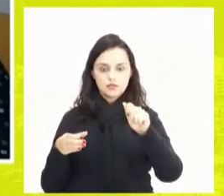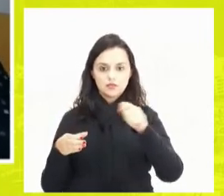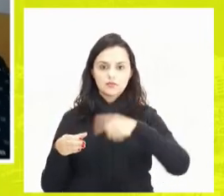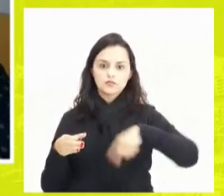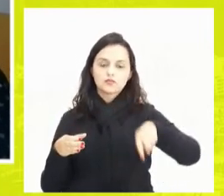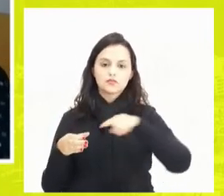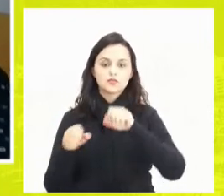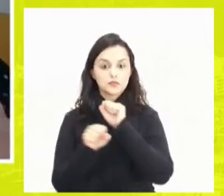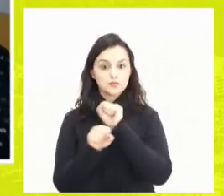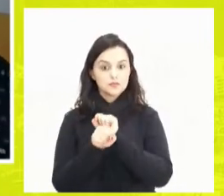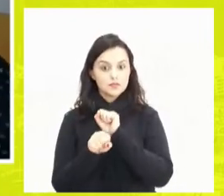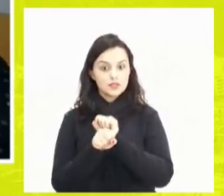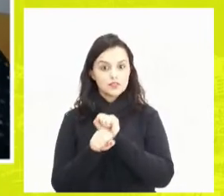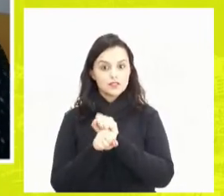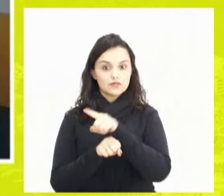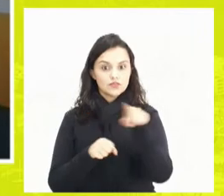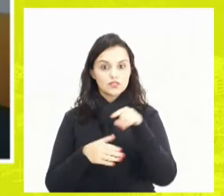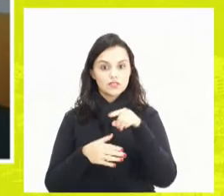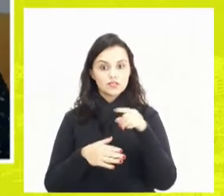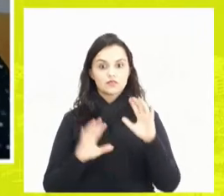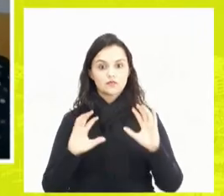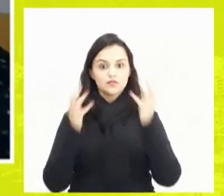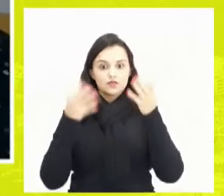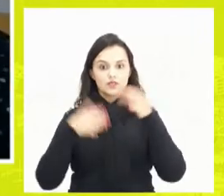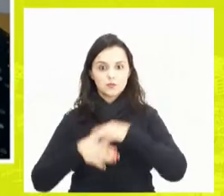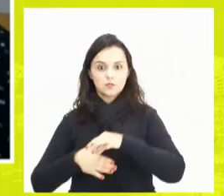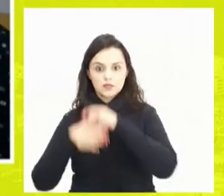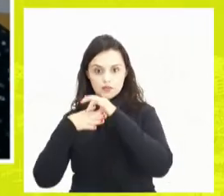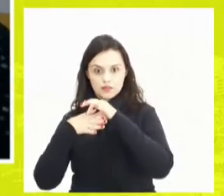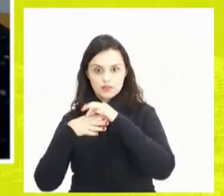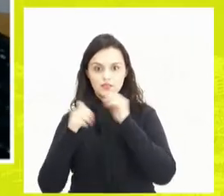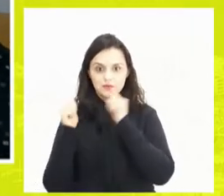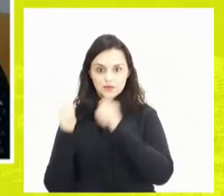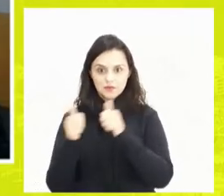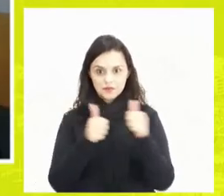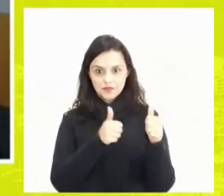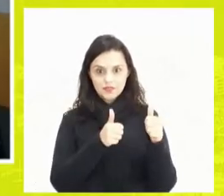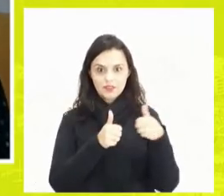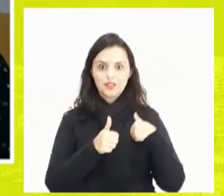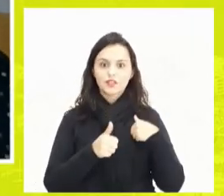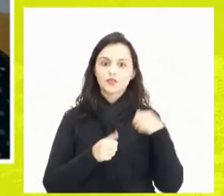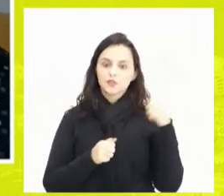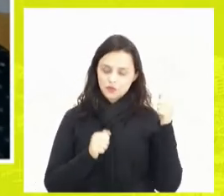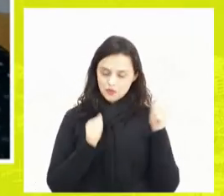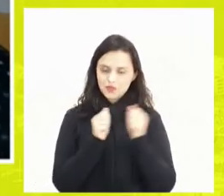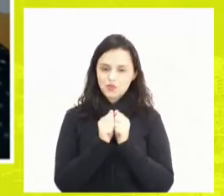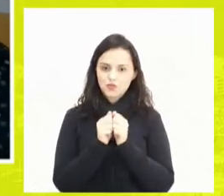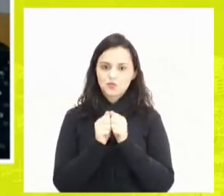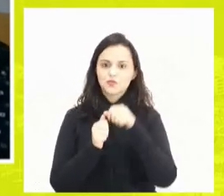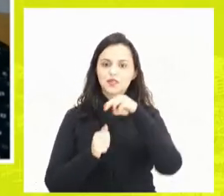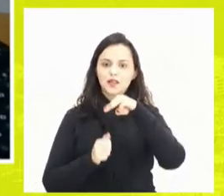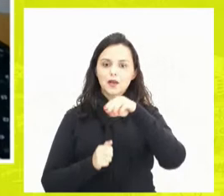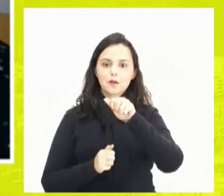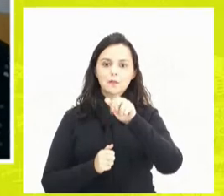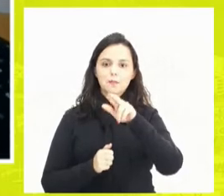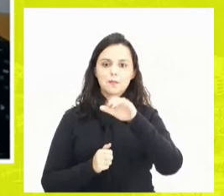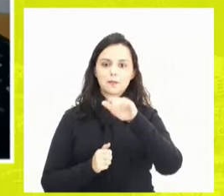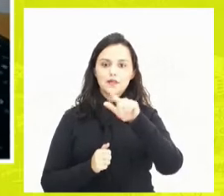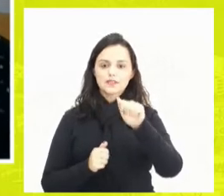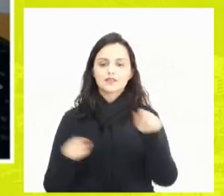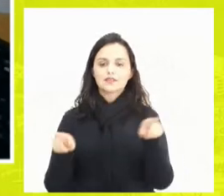you uh at the presidential event i am going to be david marcenello will be answering lots of